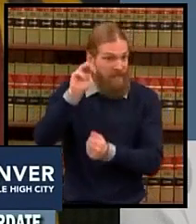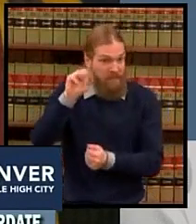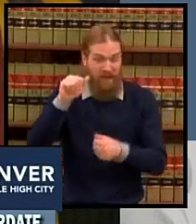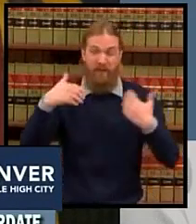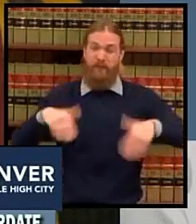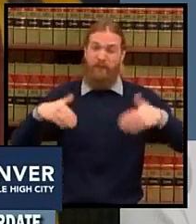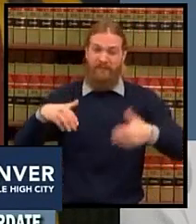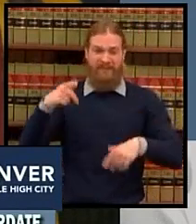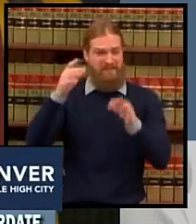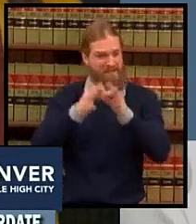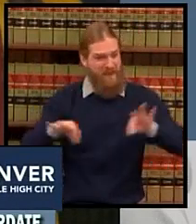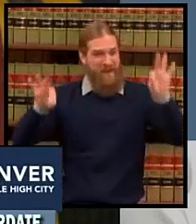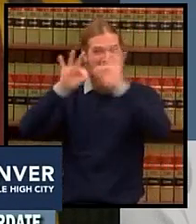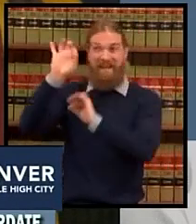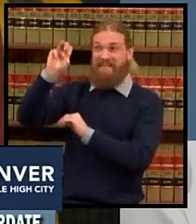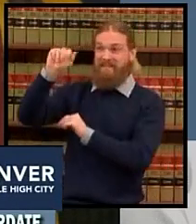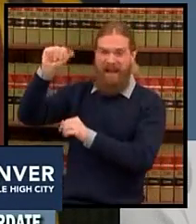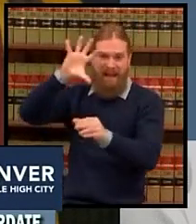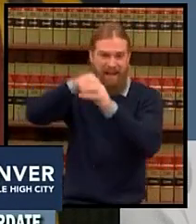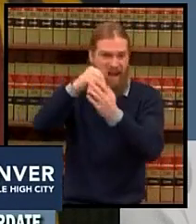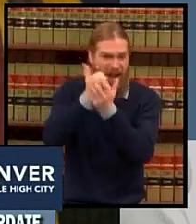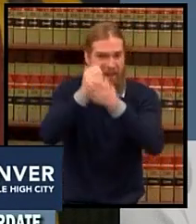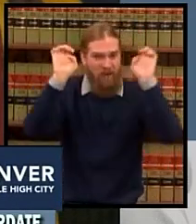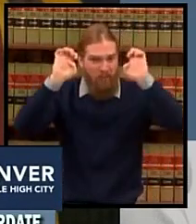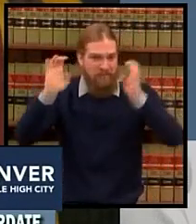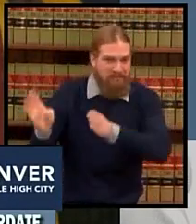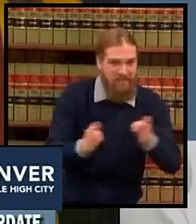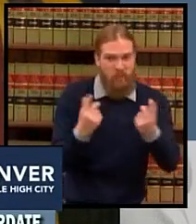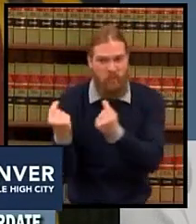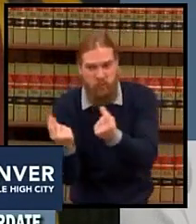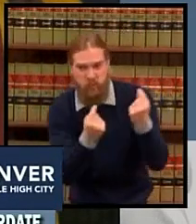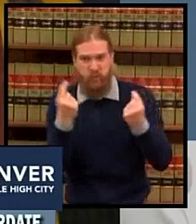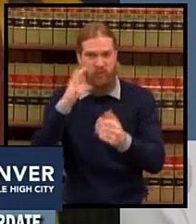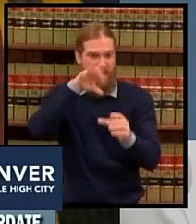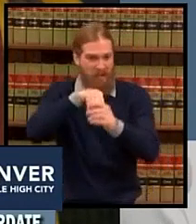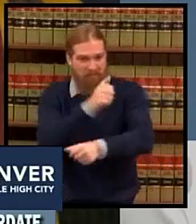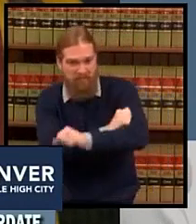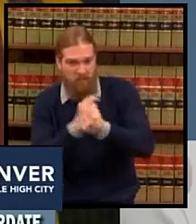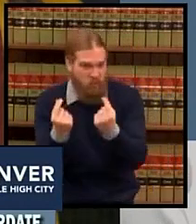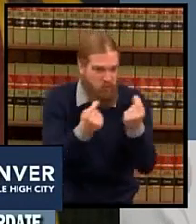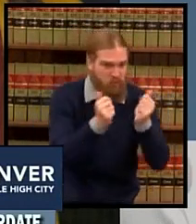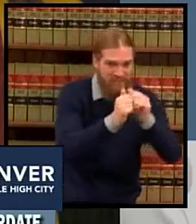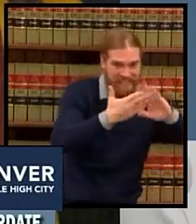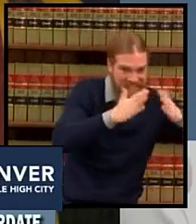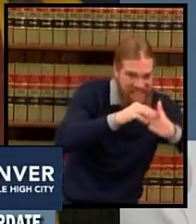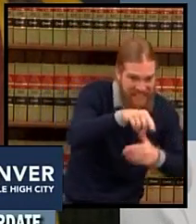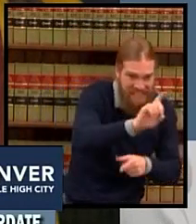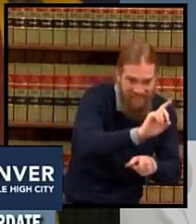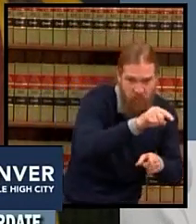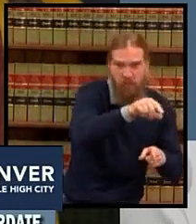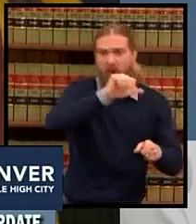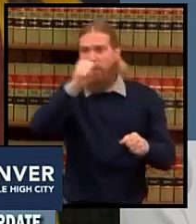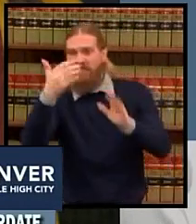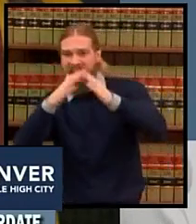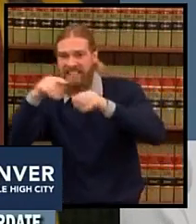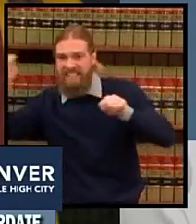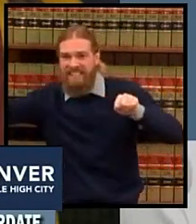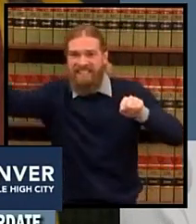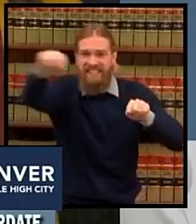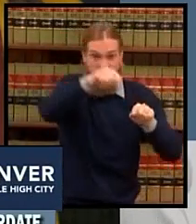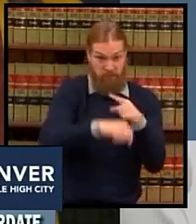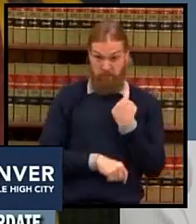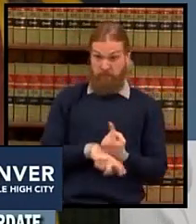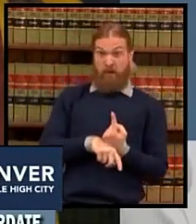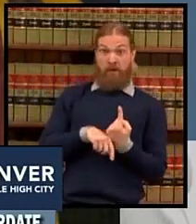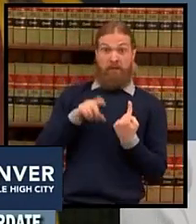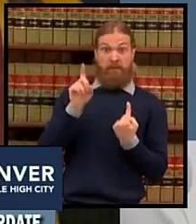as possible to work with Denver and other cities, because we know that we're not the only city facing these challenges right now. I'm in regular communication with mayors all over this